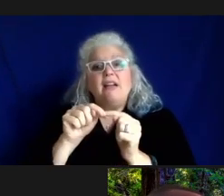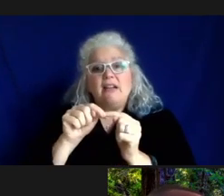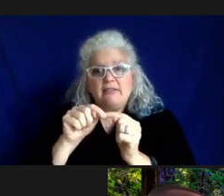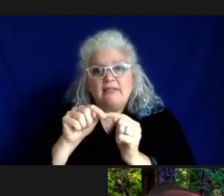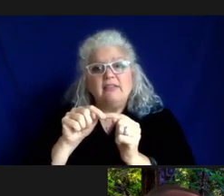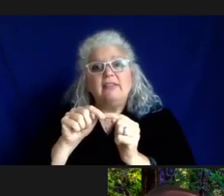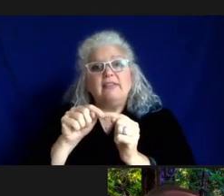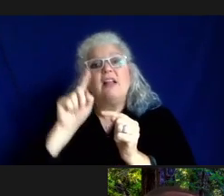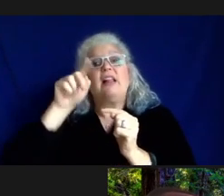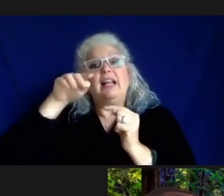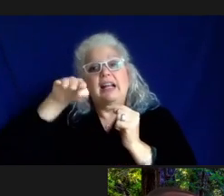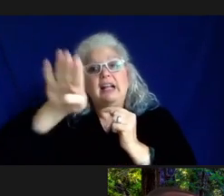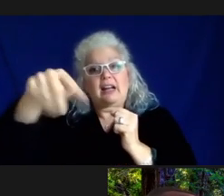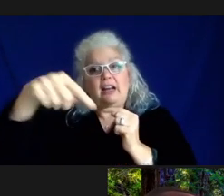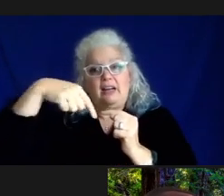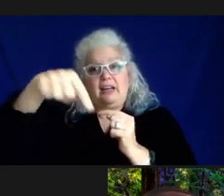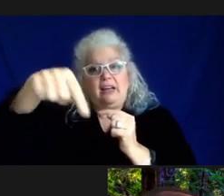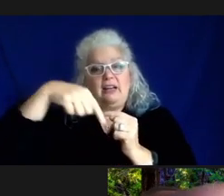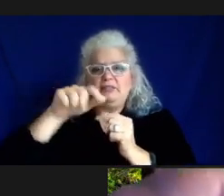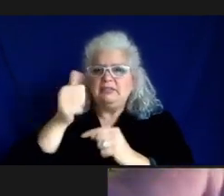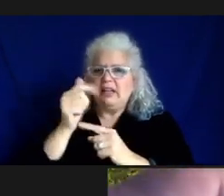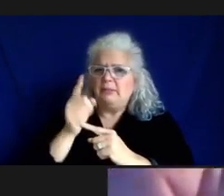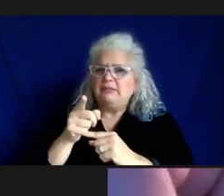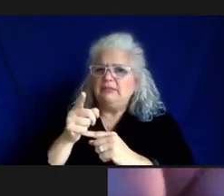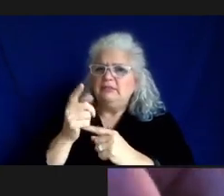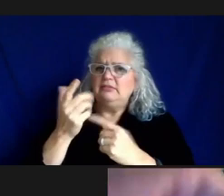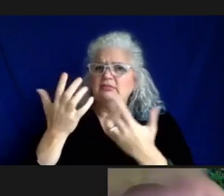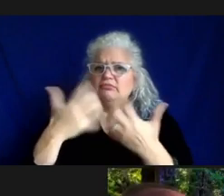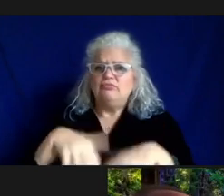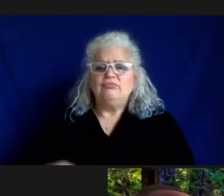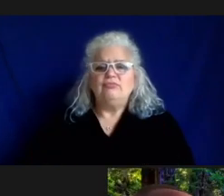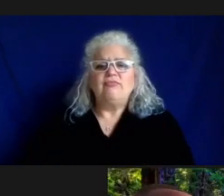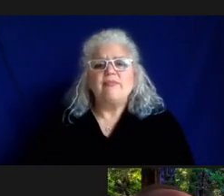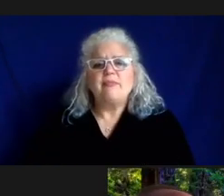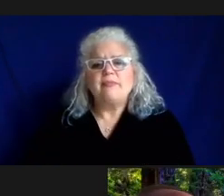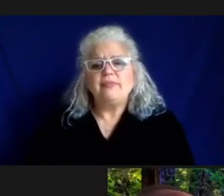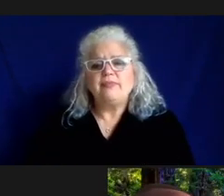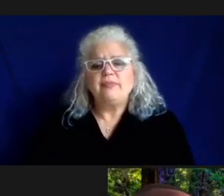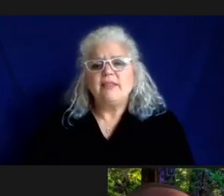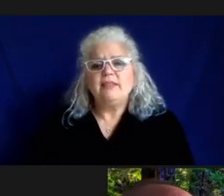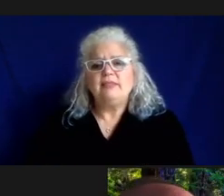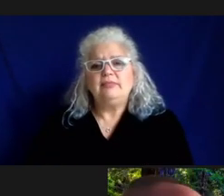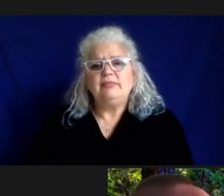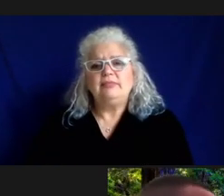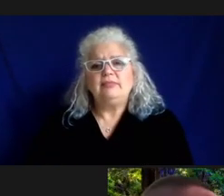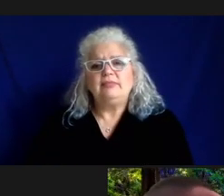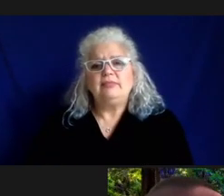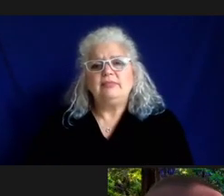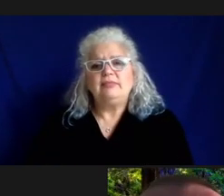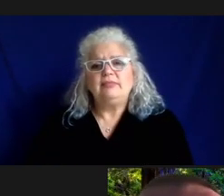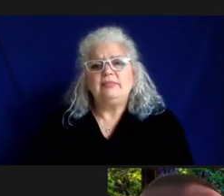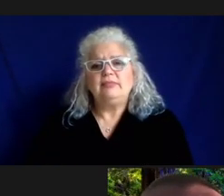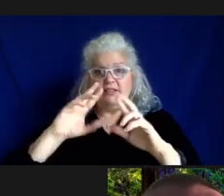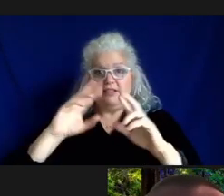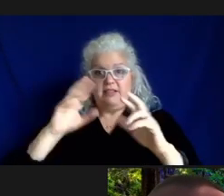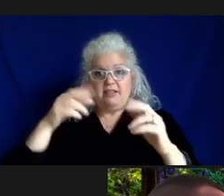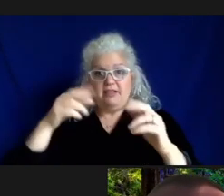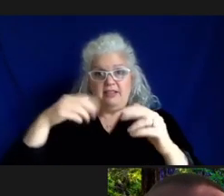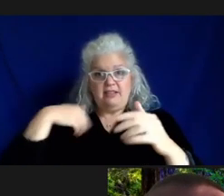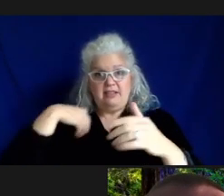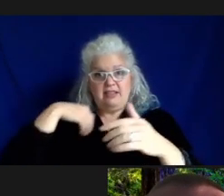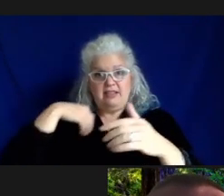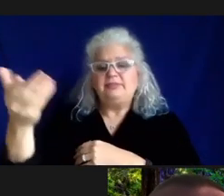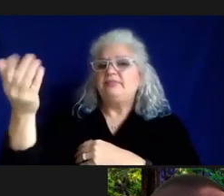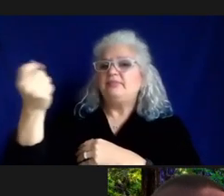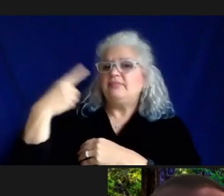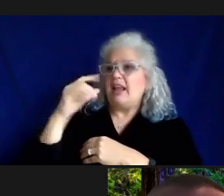10 minutes. So once you get inside, they ask you, did you get your IDs checked, everything? Yes, we did. And so you move along